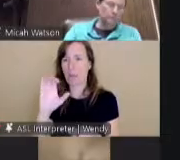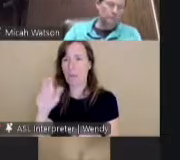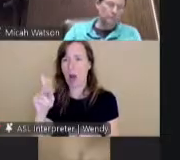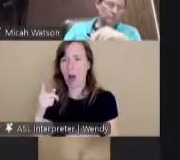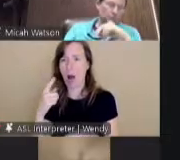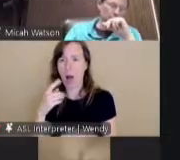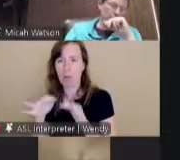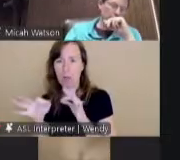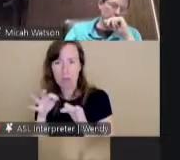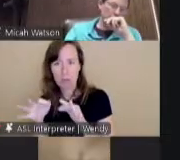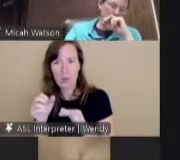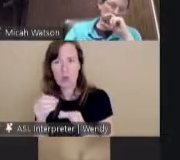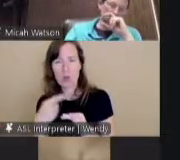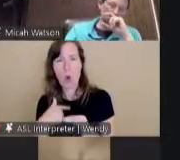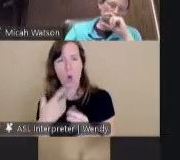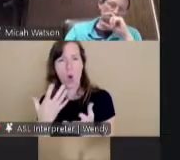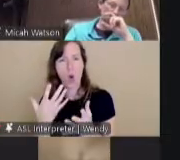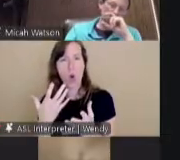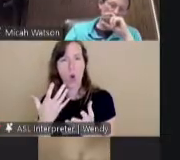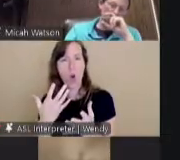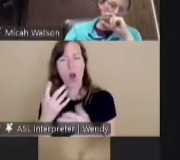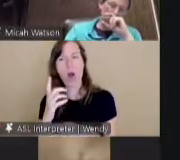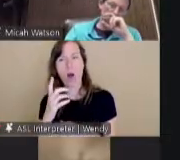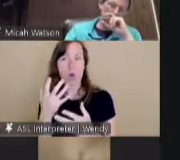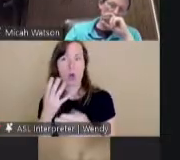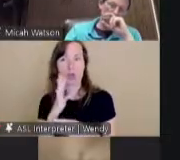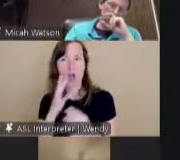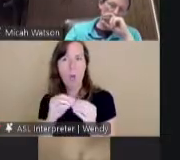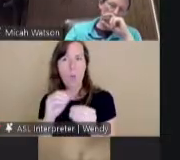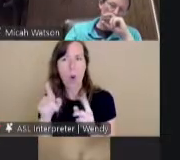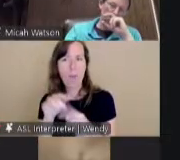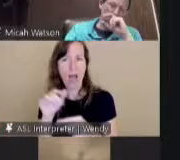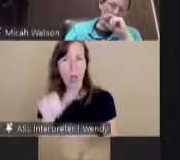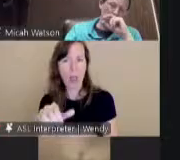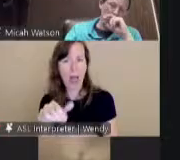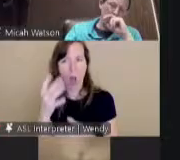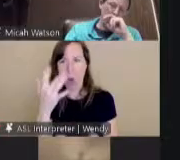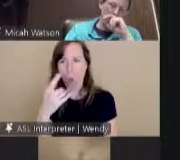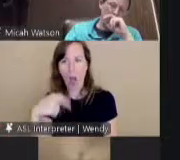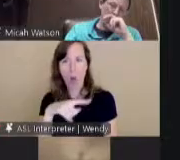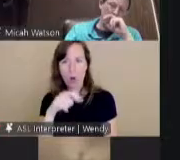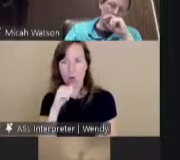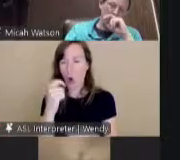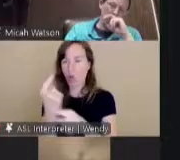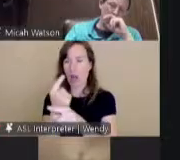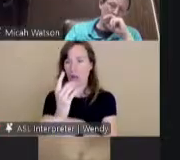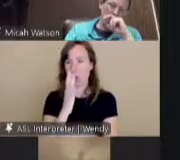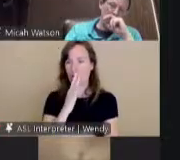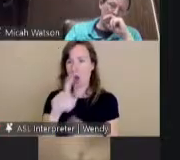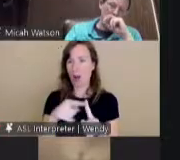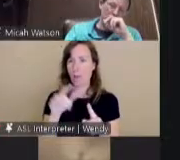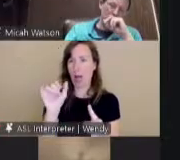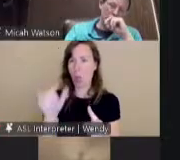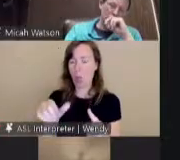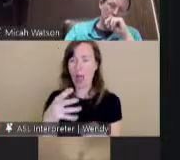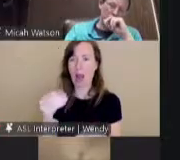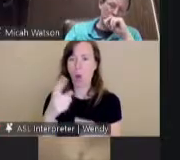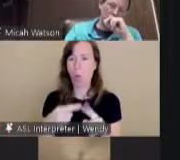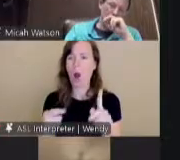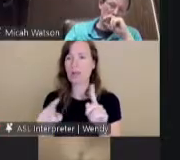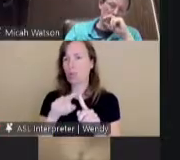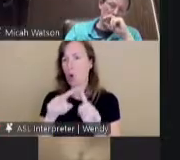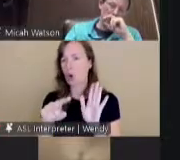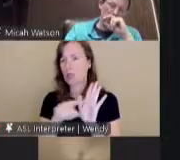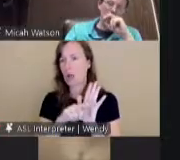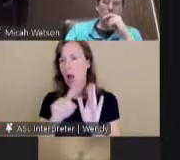talk more about that, why we don't regularly talk about doing that and what the pros and cons are of some of